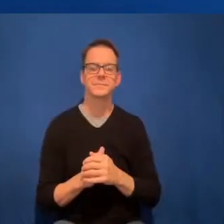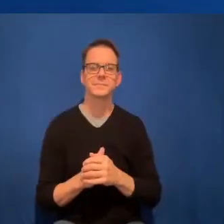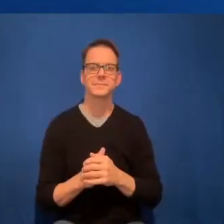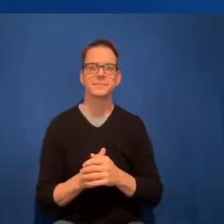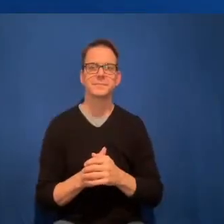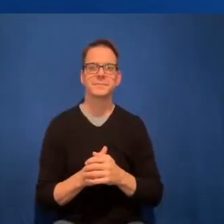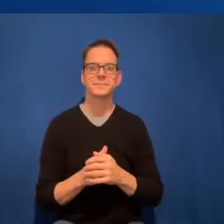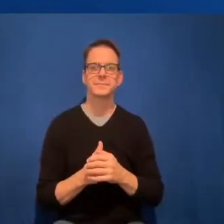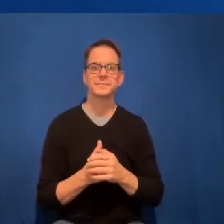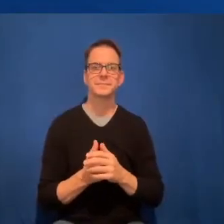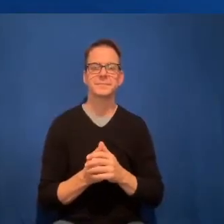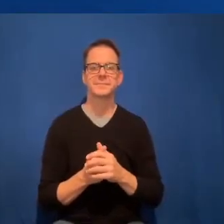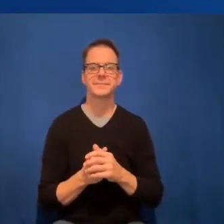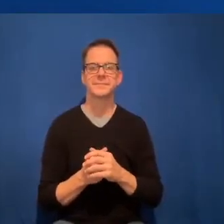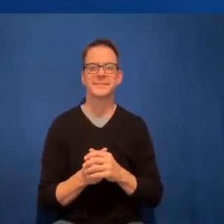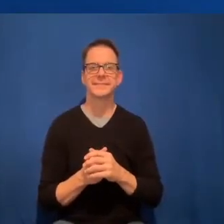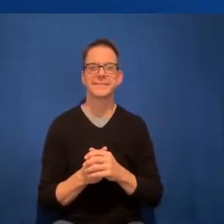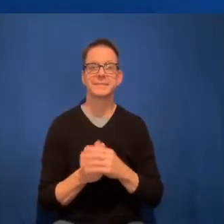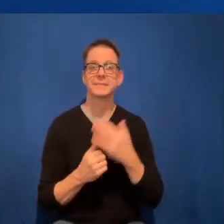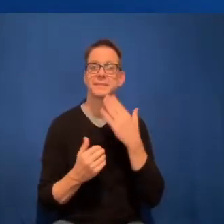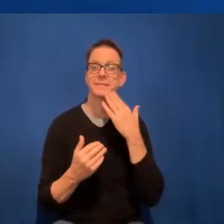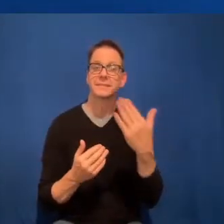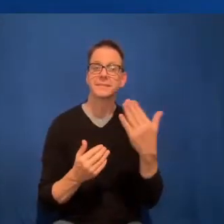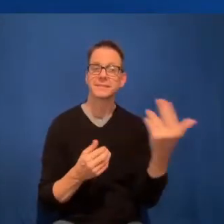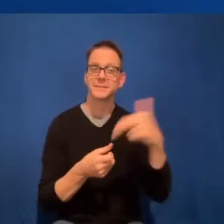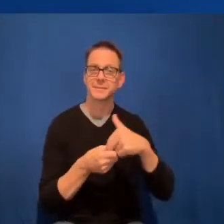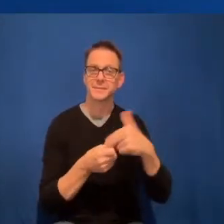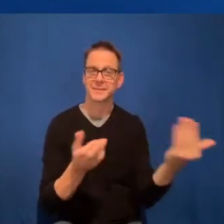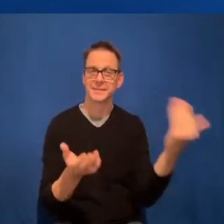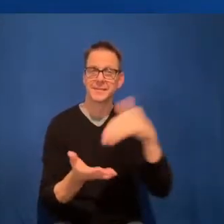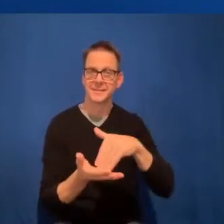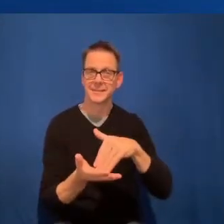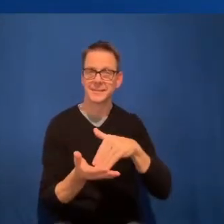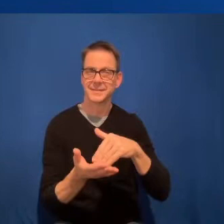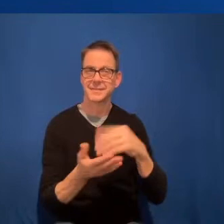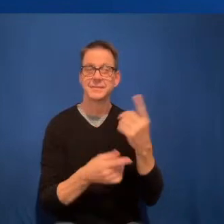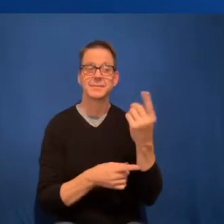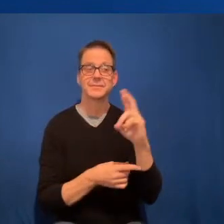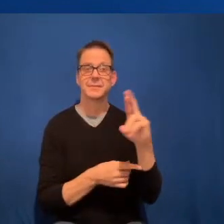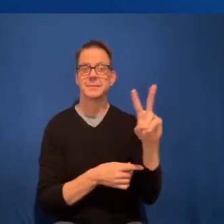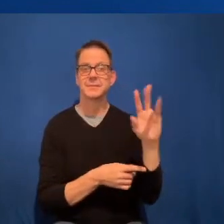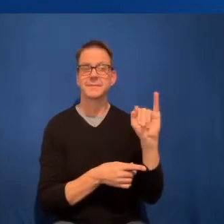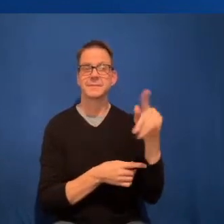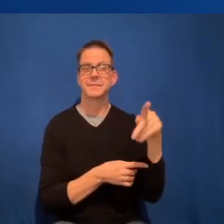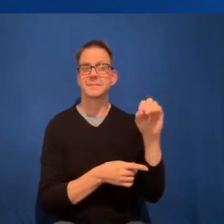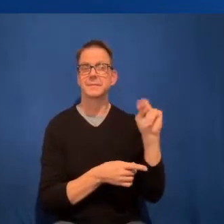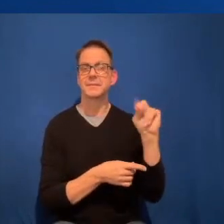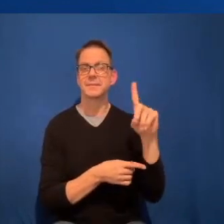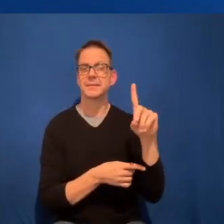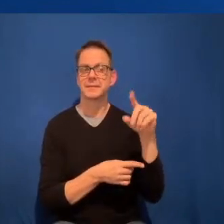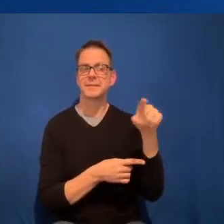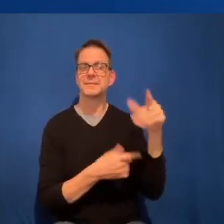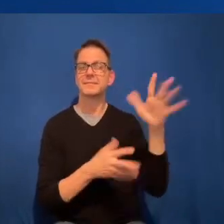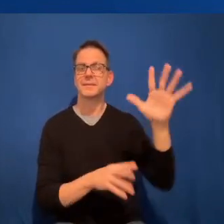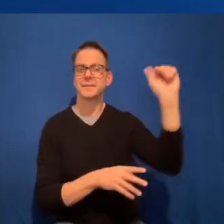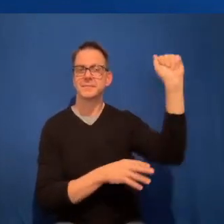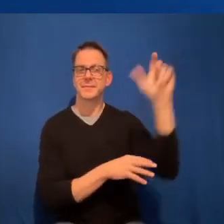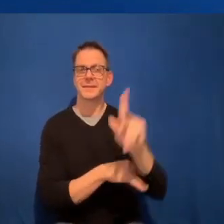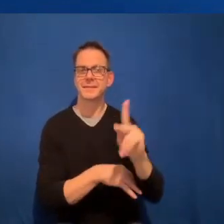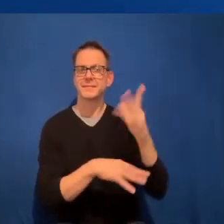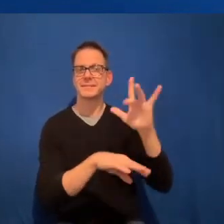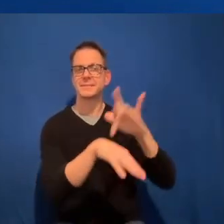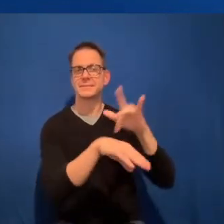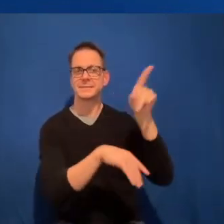Thank you, everyone, for joining us again today. Dr. Vipond has returned from COP26, and so we'll be sharing his analysis